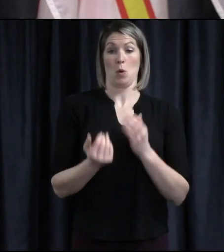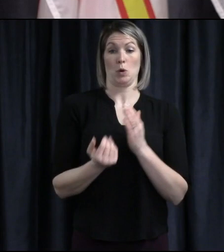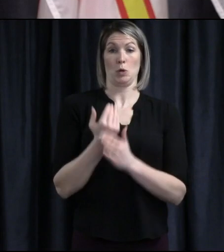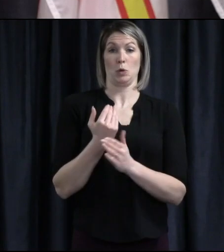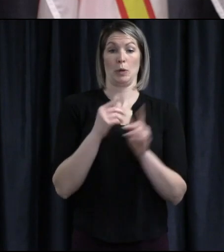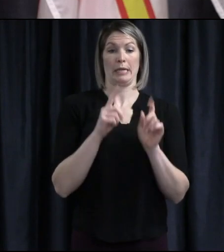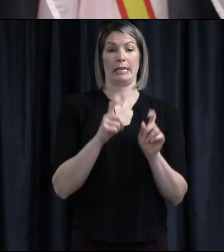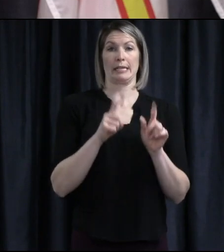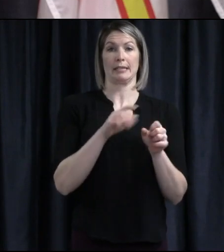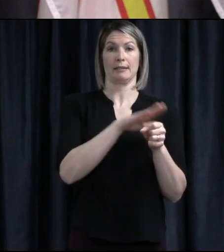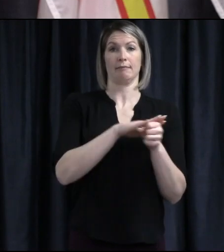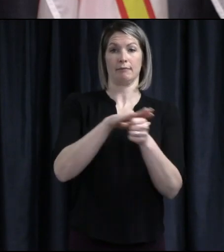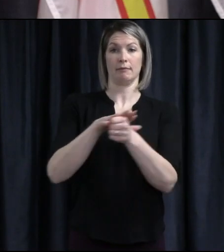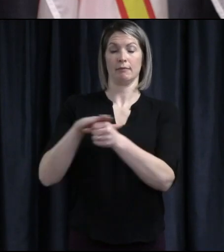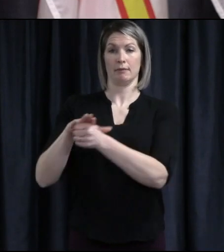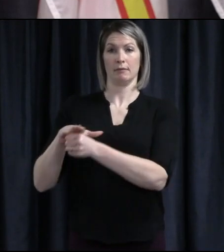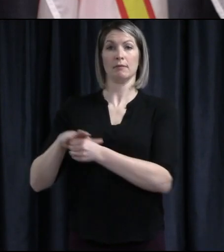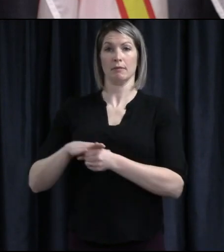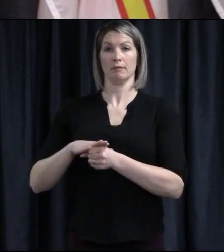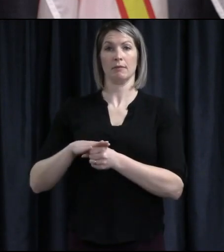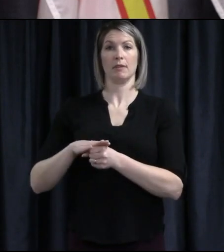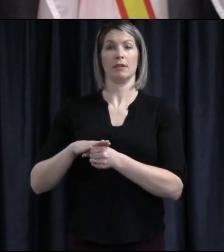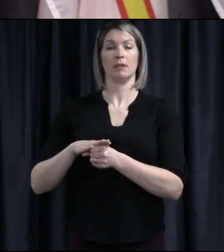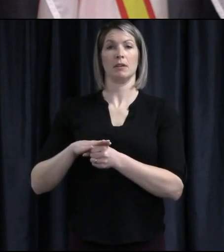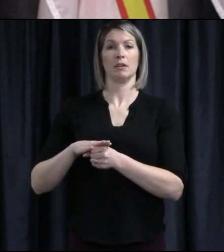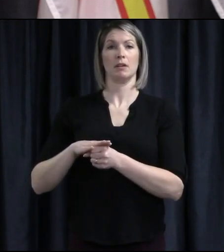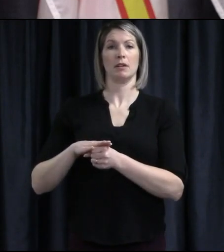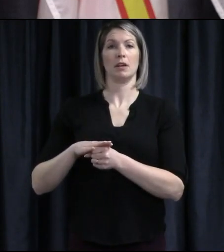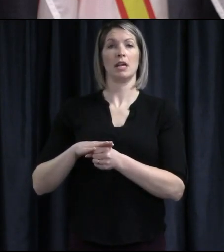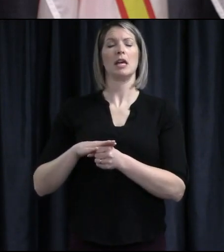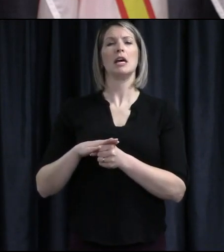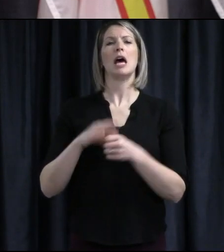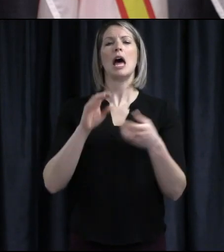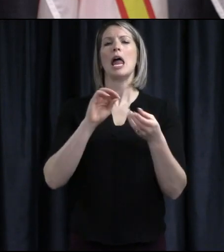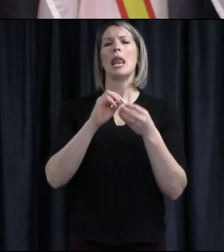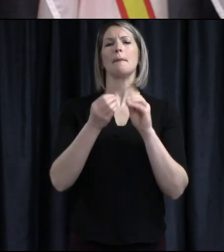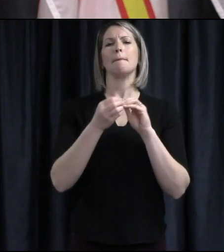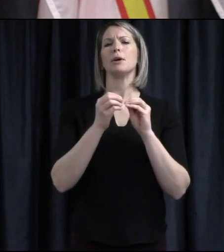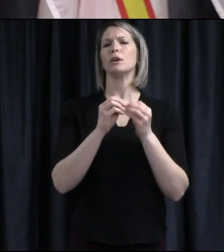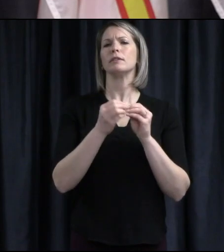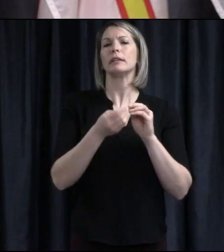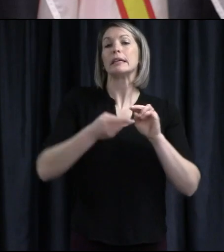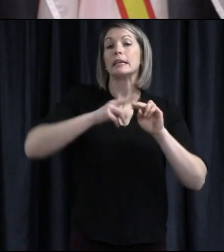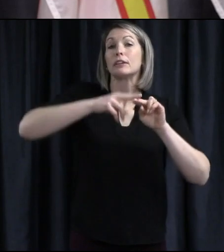in place, how many more tests is it possible to